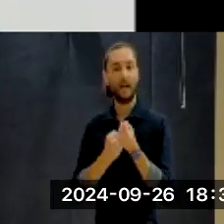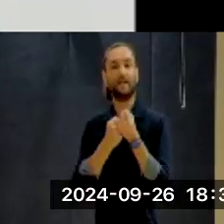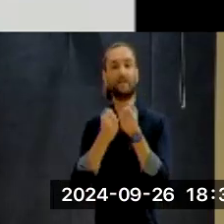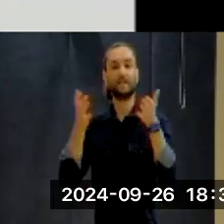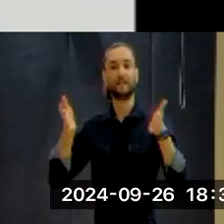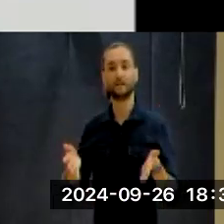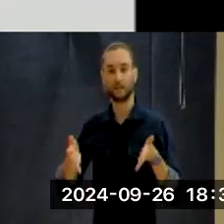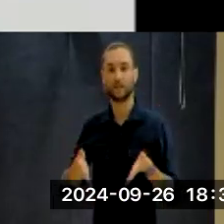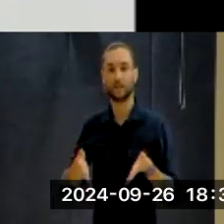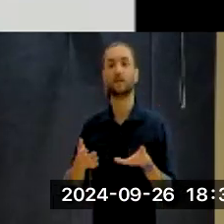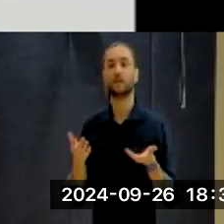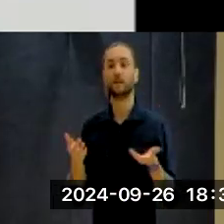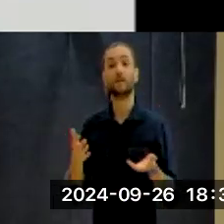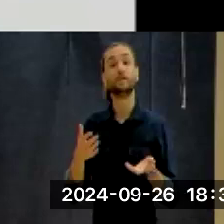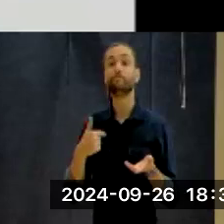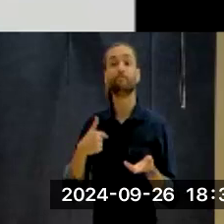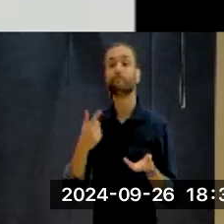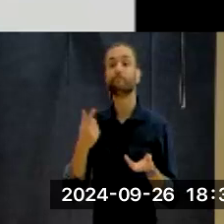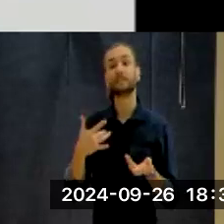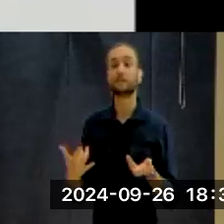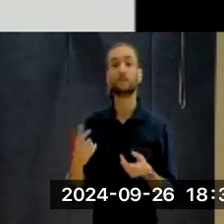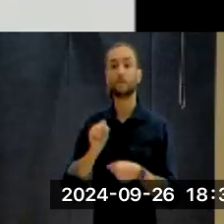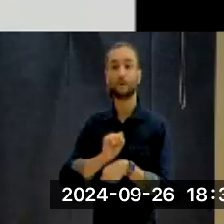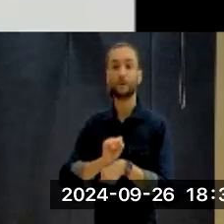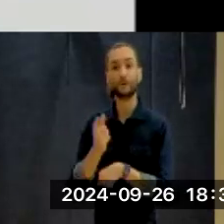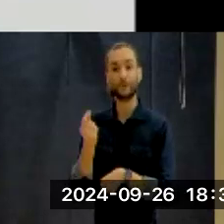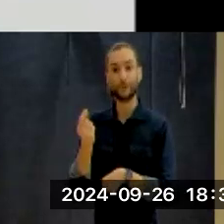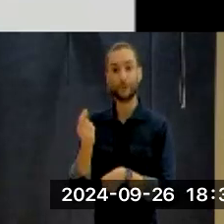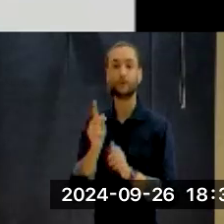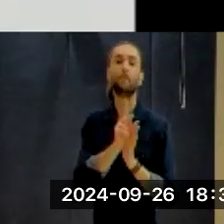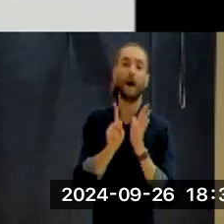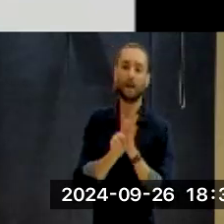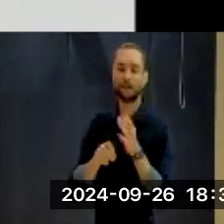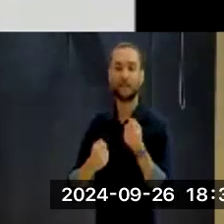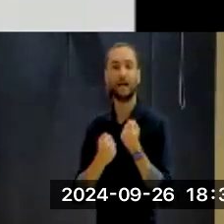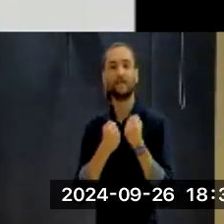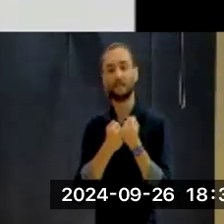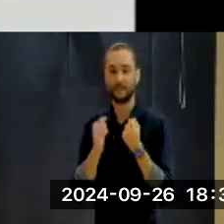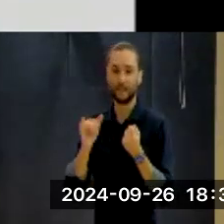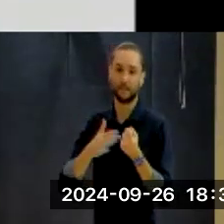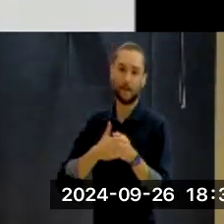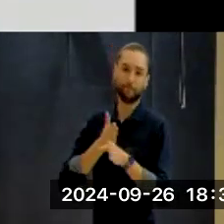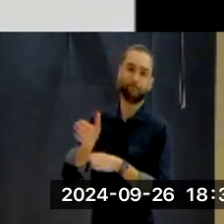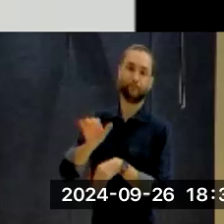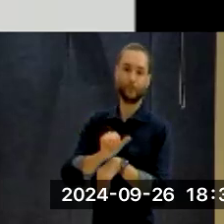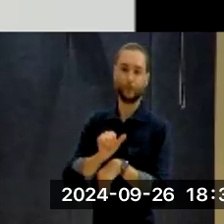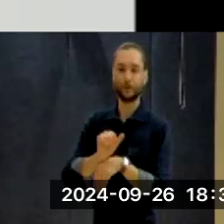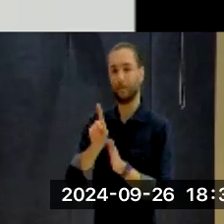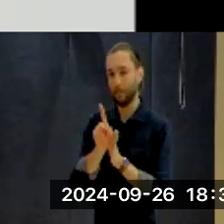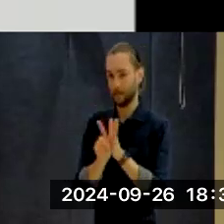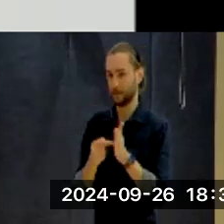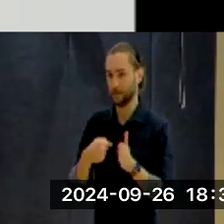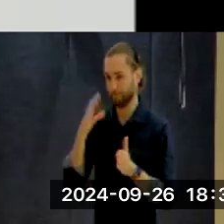so my day job is policy advocacy. I'm a policy guy. But what I want to talk about